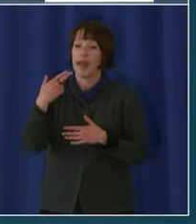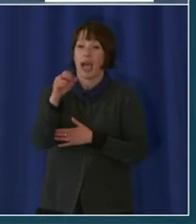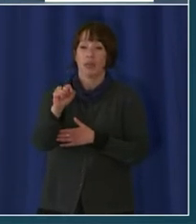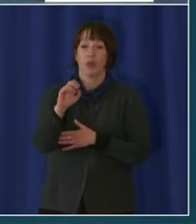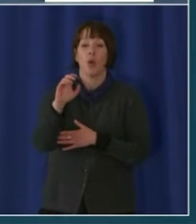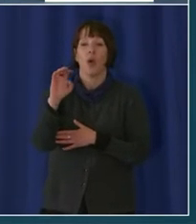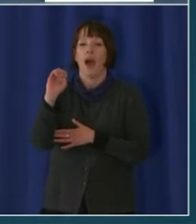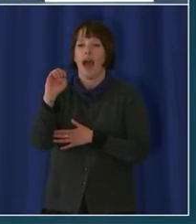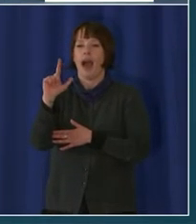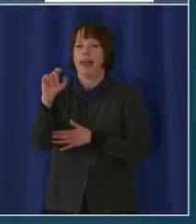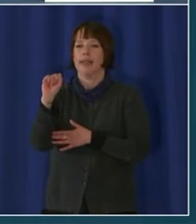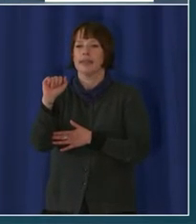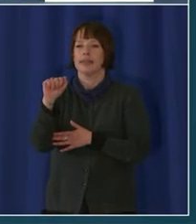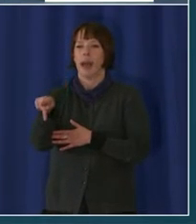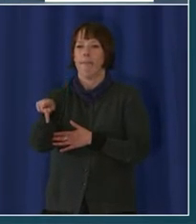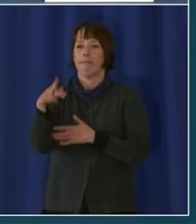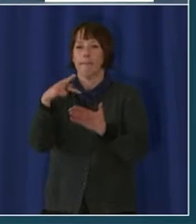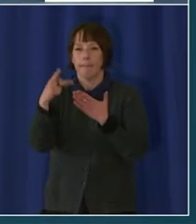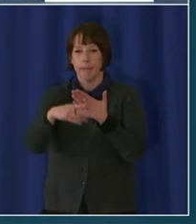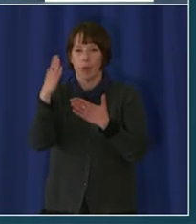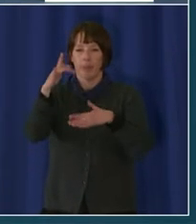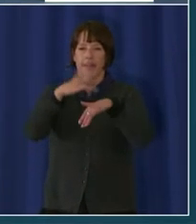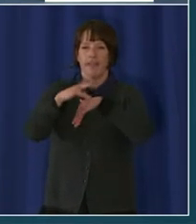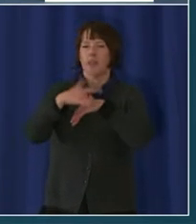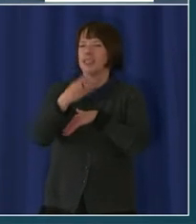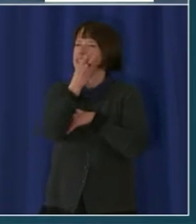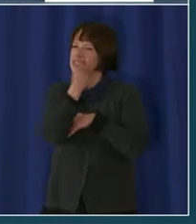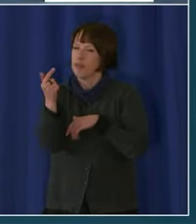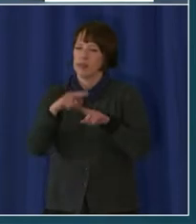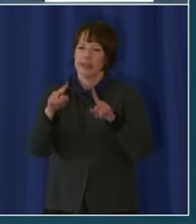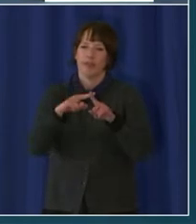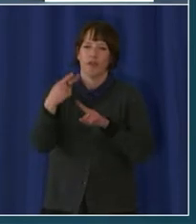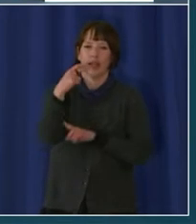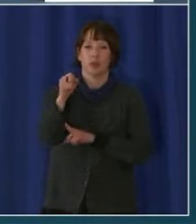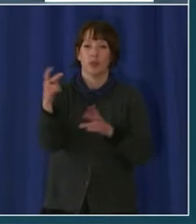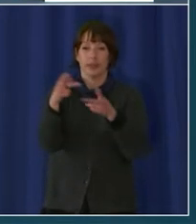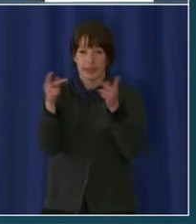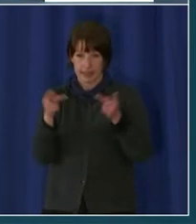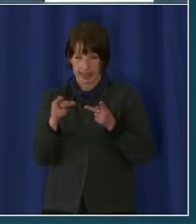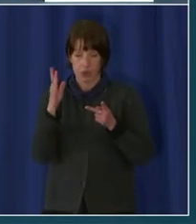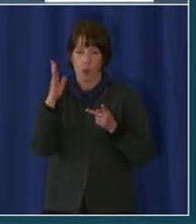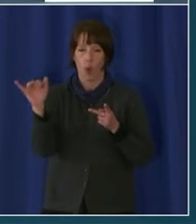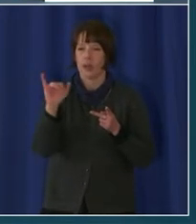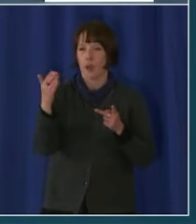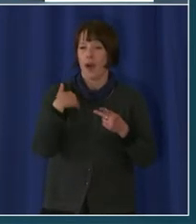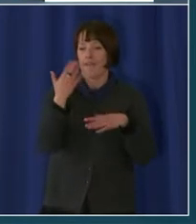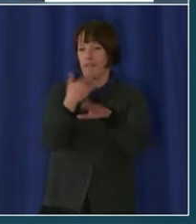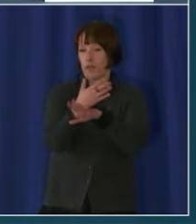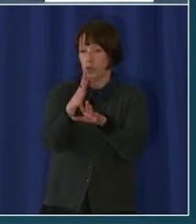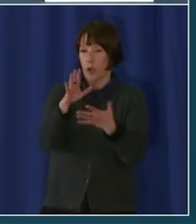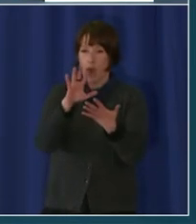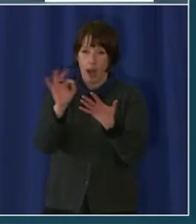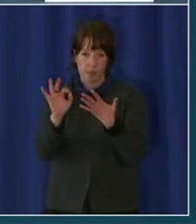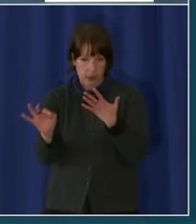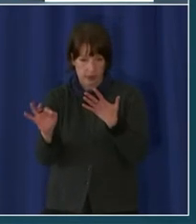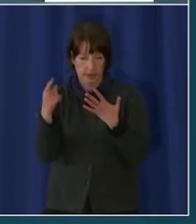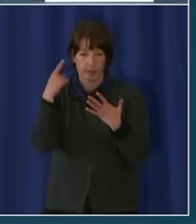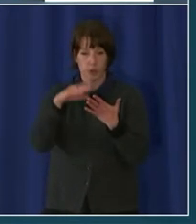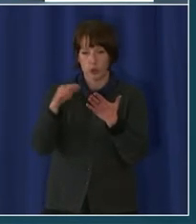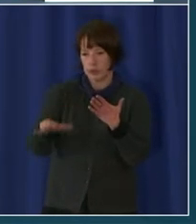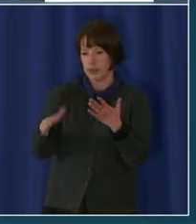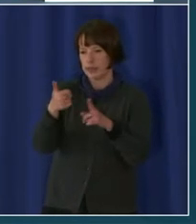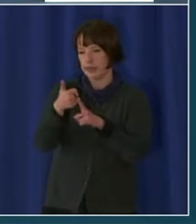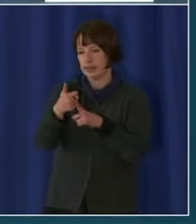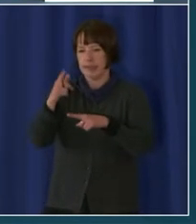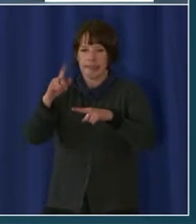LSAT program is going to be available at several high school sites. We will also have a virtual option, again, for students